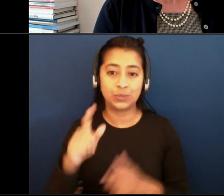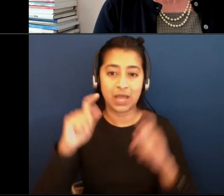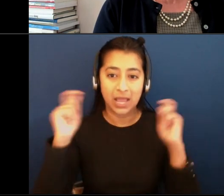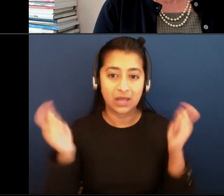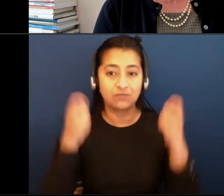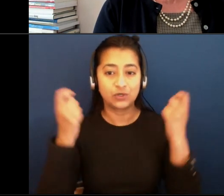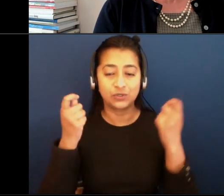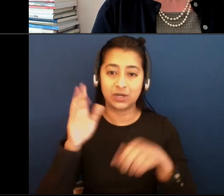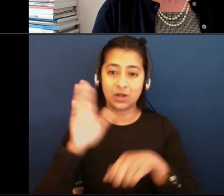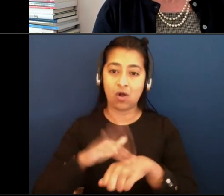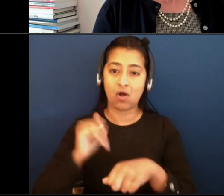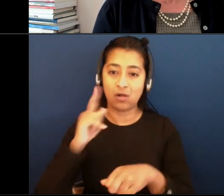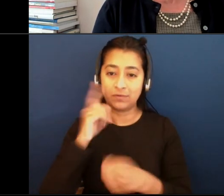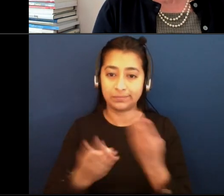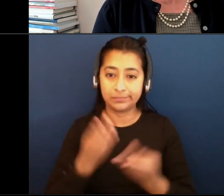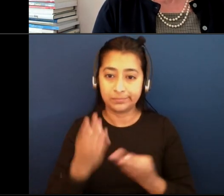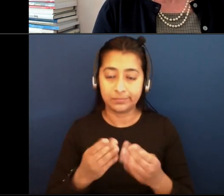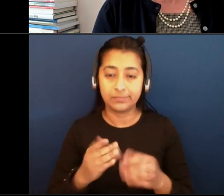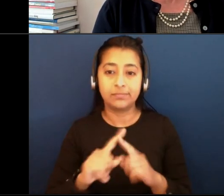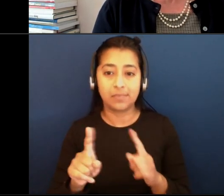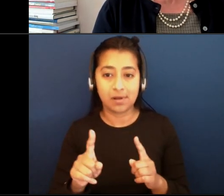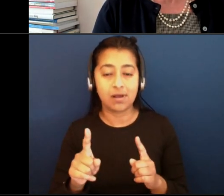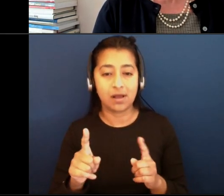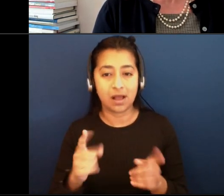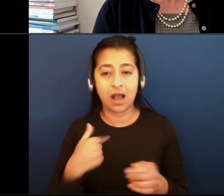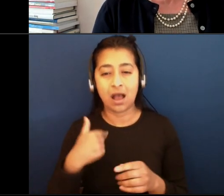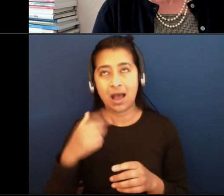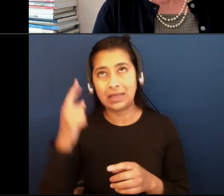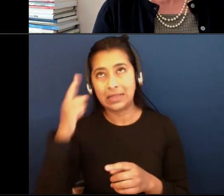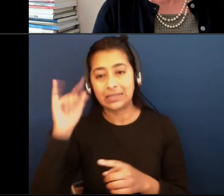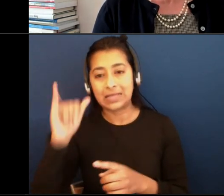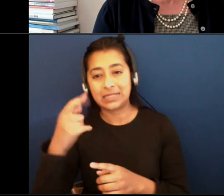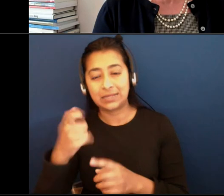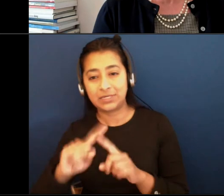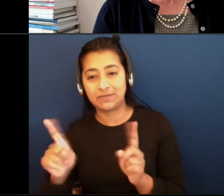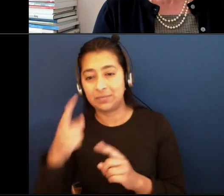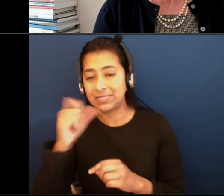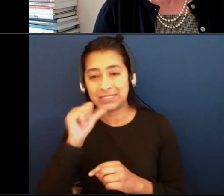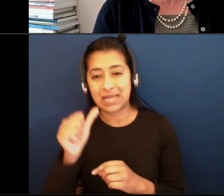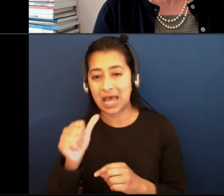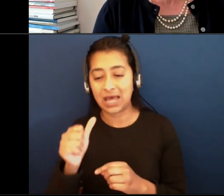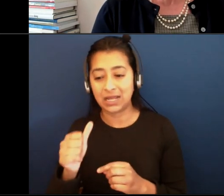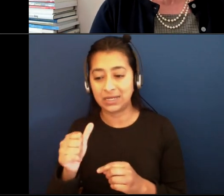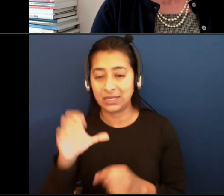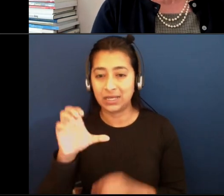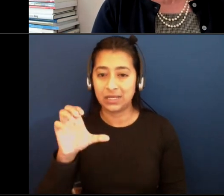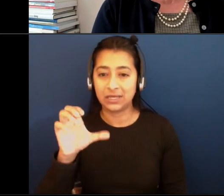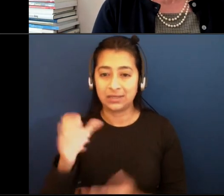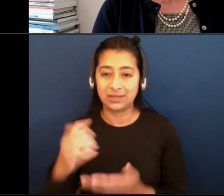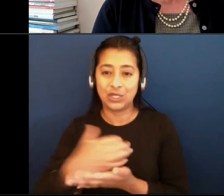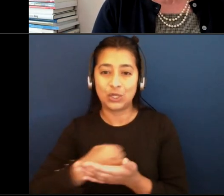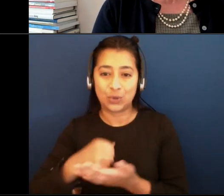But you know, I think that's a little, I view that as a little different because it's not curated in the same way as a special edition. Yeah.